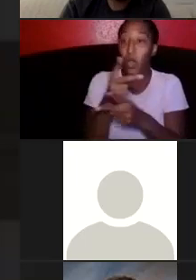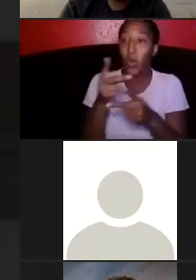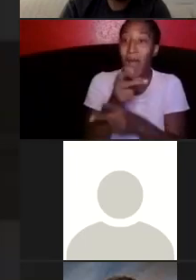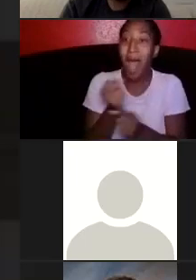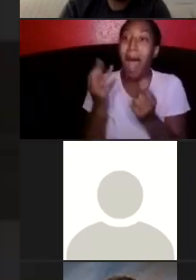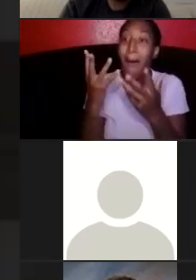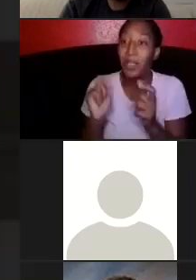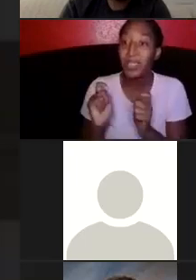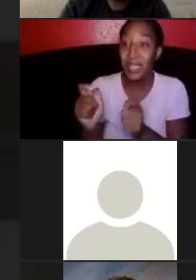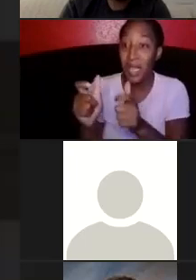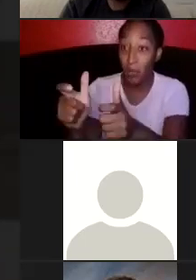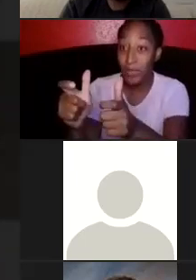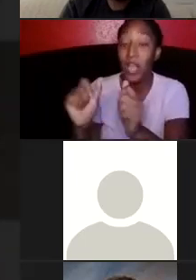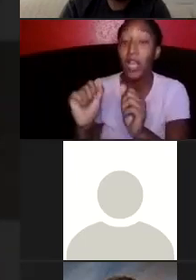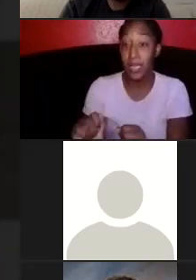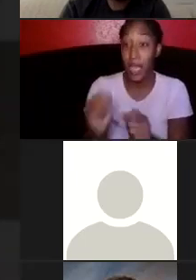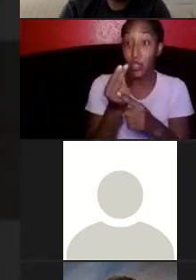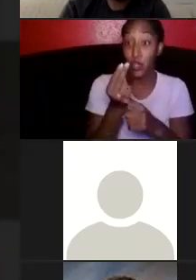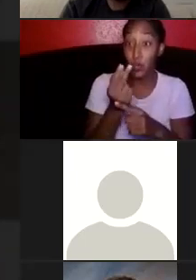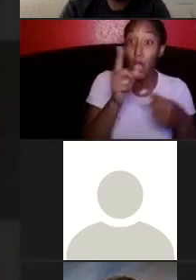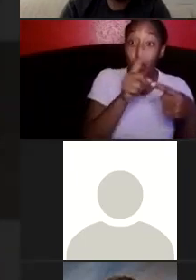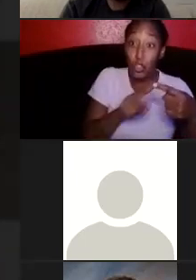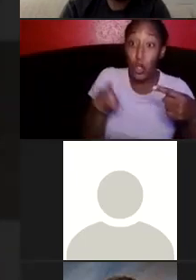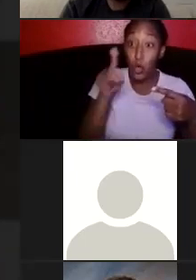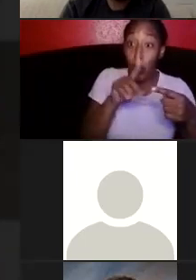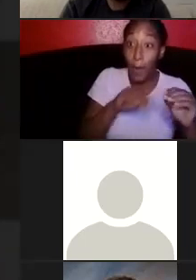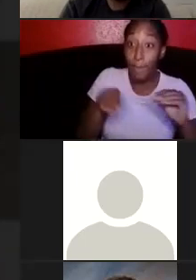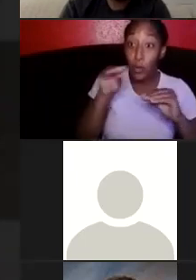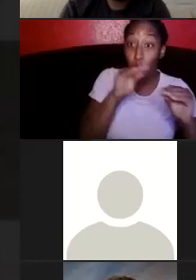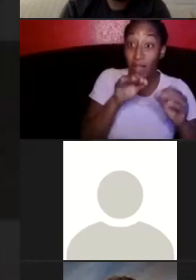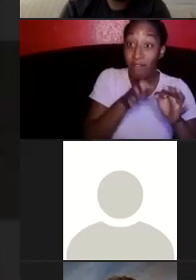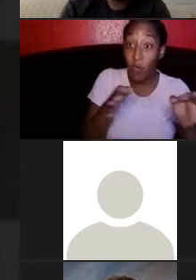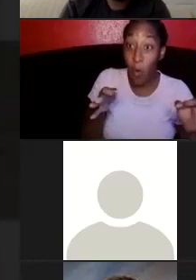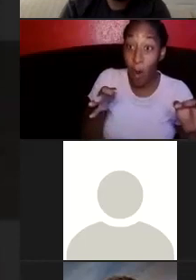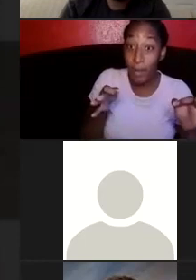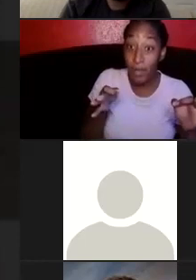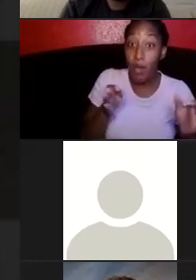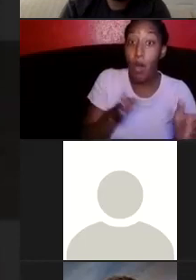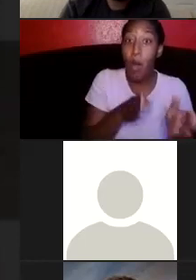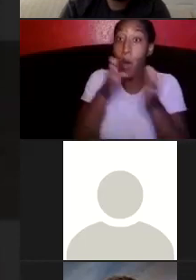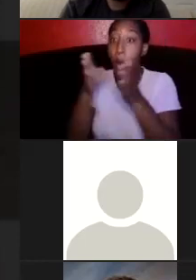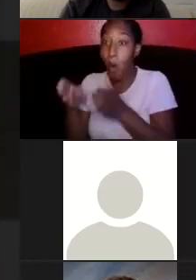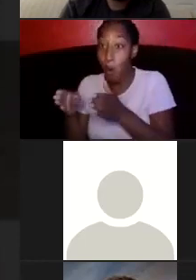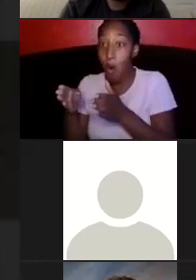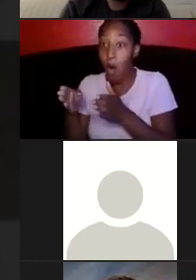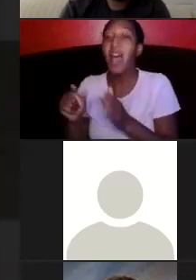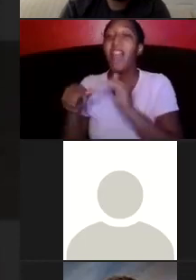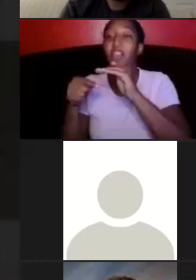using our circular motion formula, or we can do it using our gravitation formula.